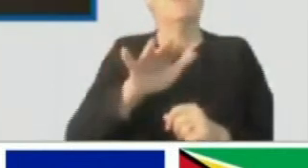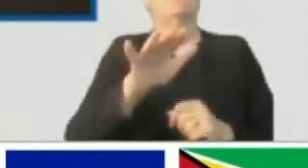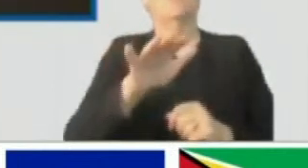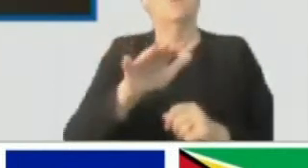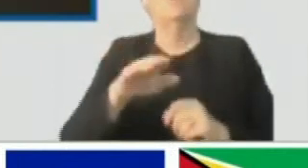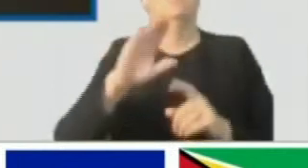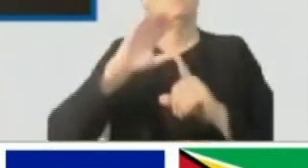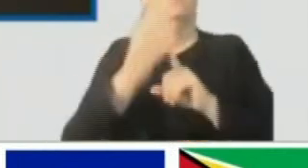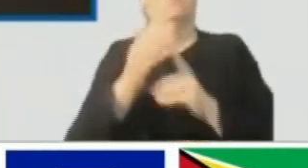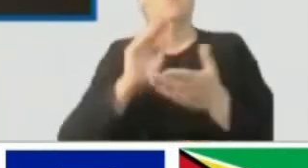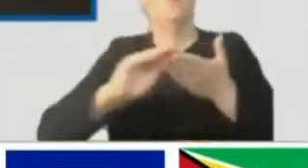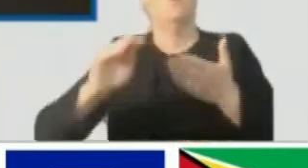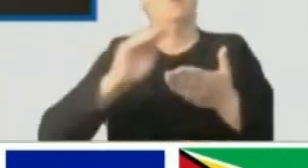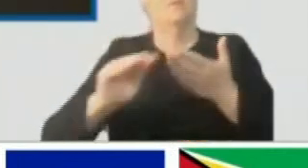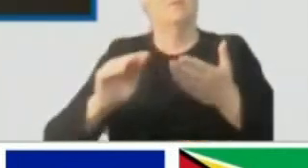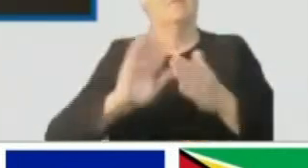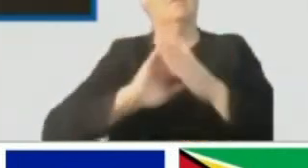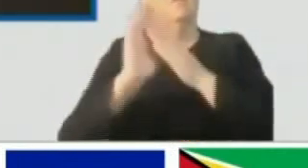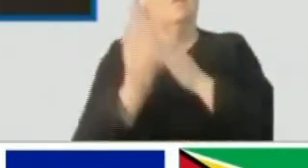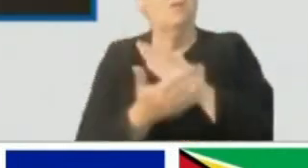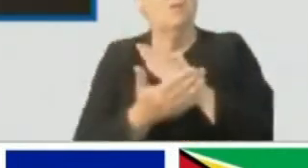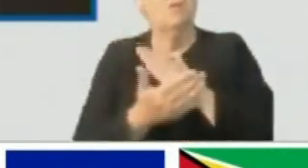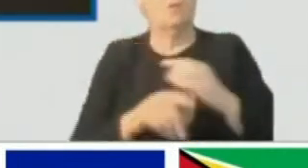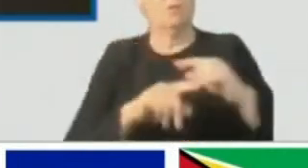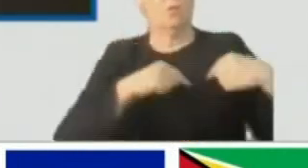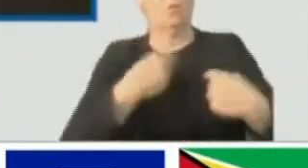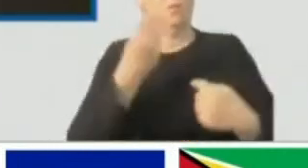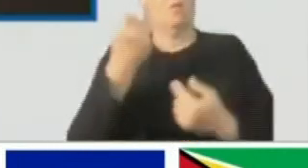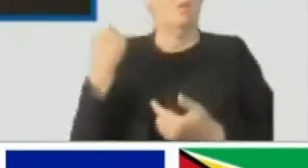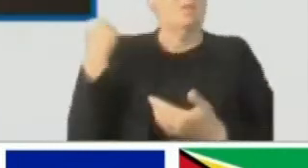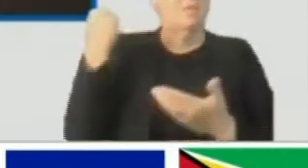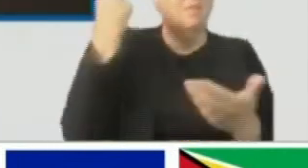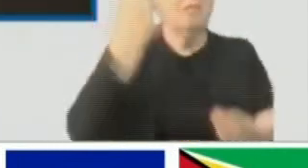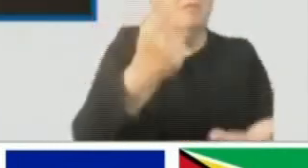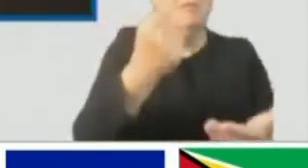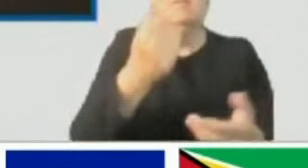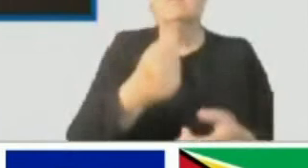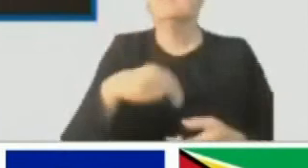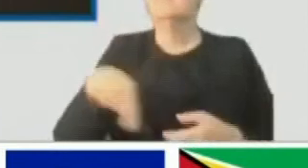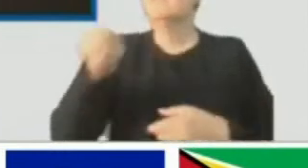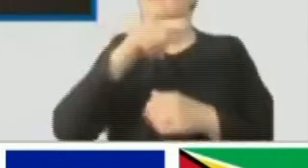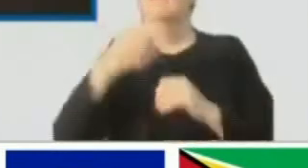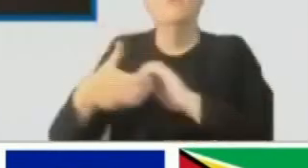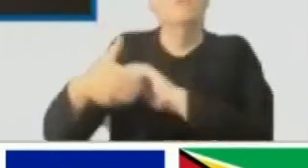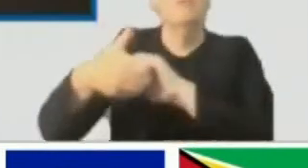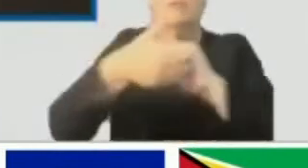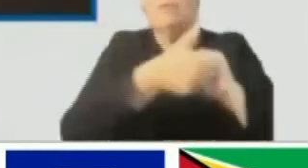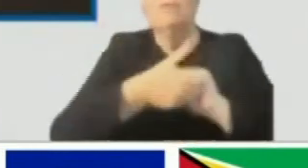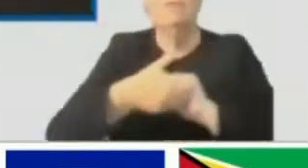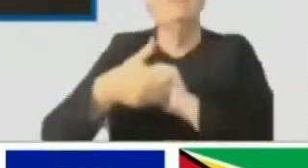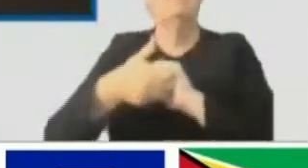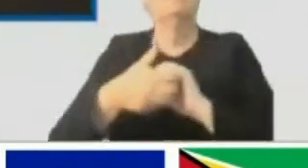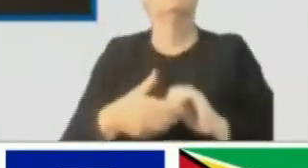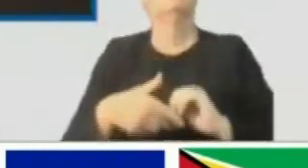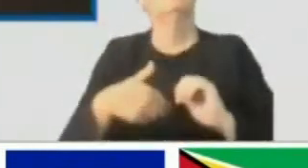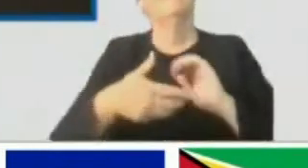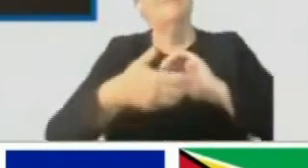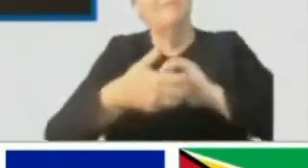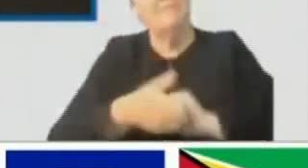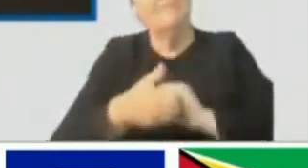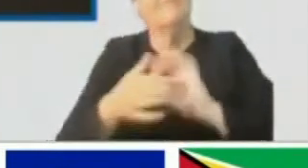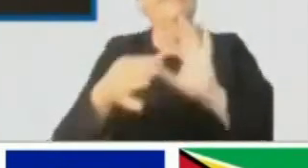and cooperation agencies, all media partners, youth representatives, and viewers on all social